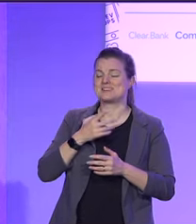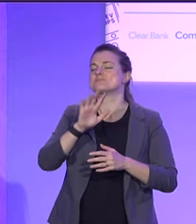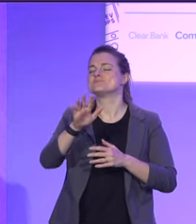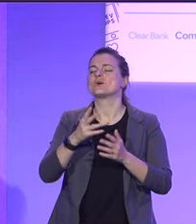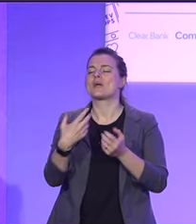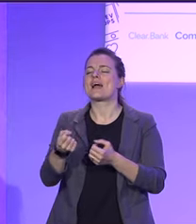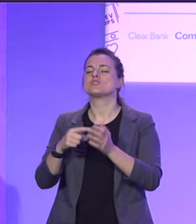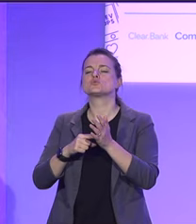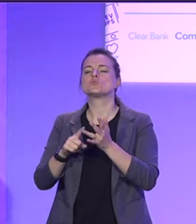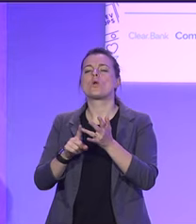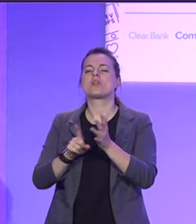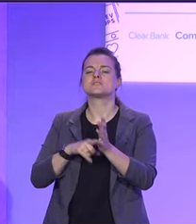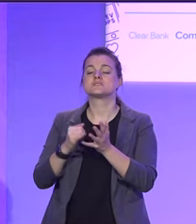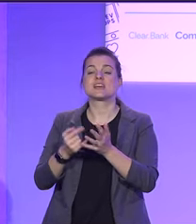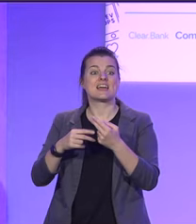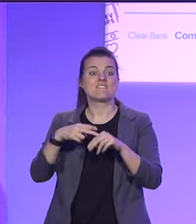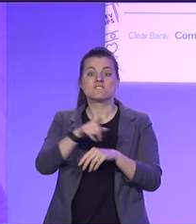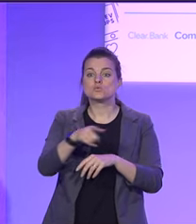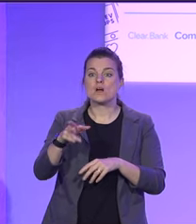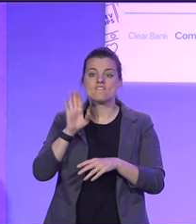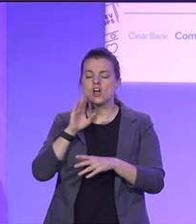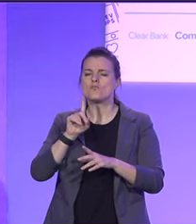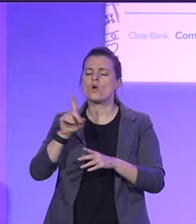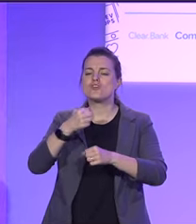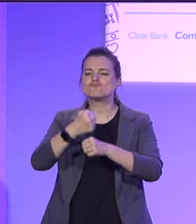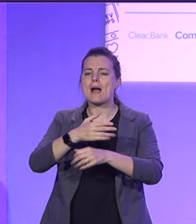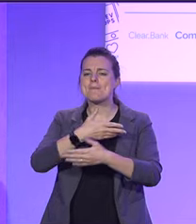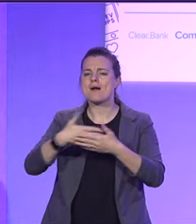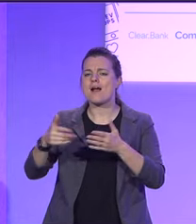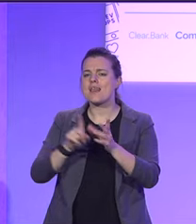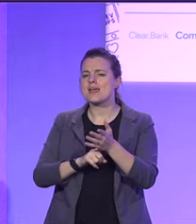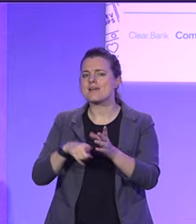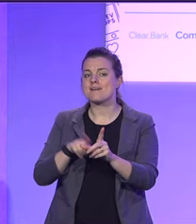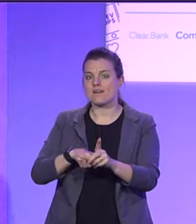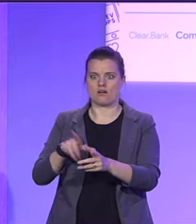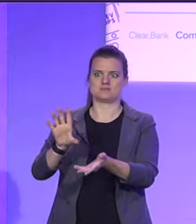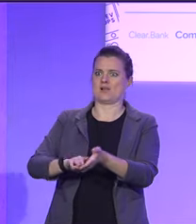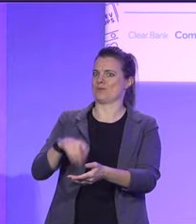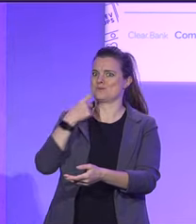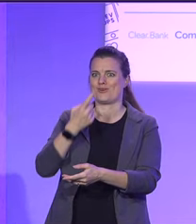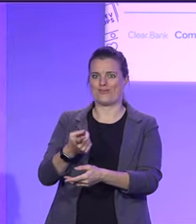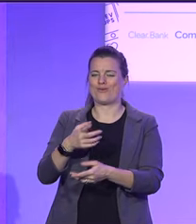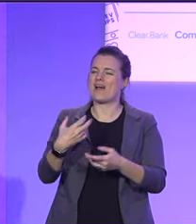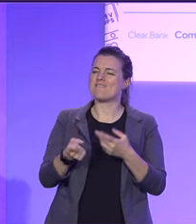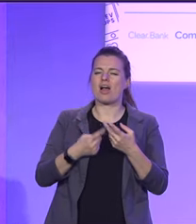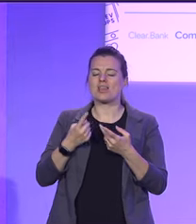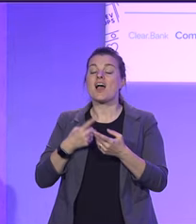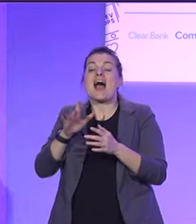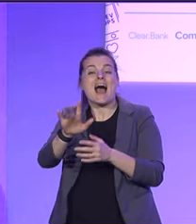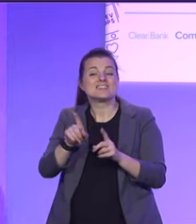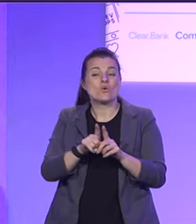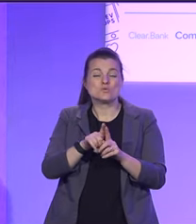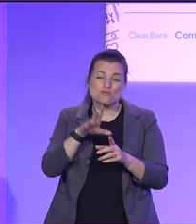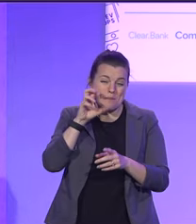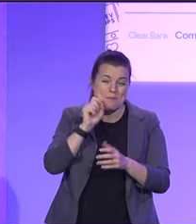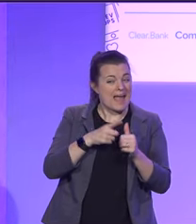heard of Grammarly, download it tomorrow. It's amazing. There's also like tools like you can pay someone a fiver to check your spelling and your grammar. And now we have AI. It's